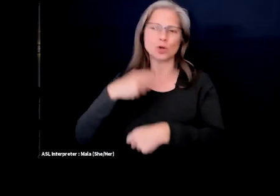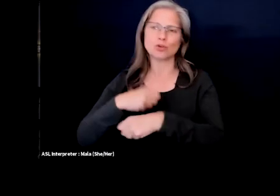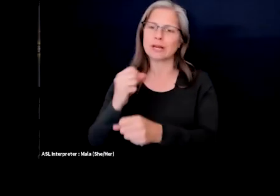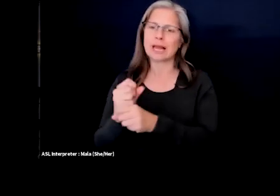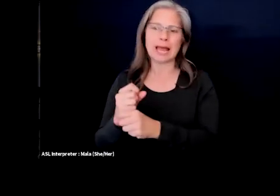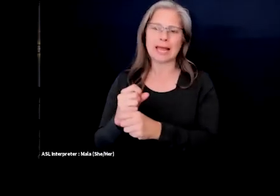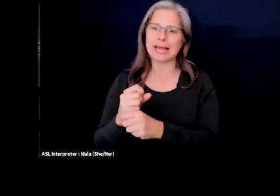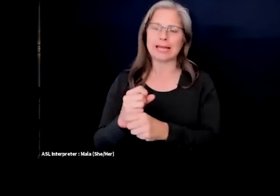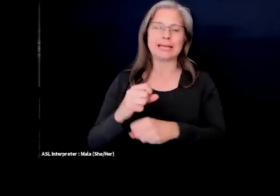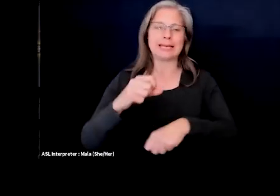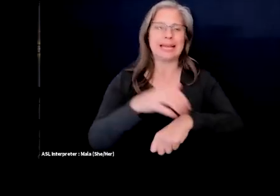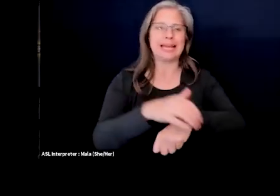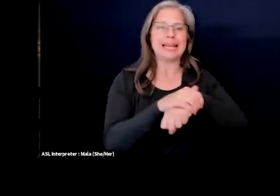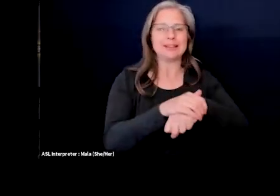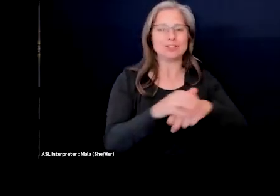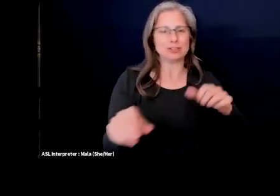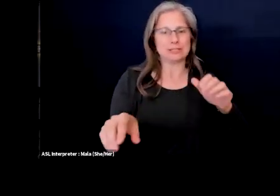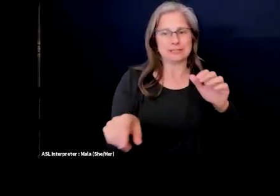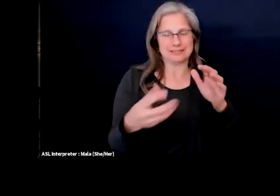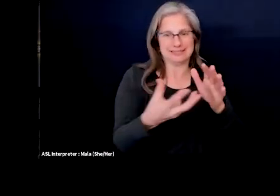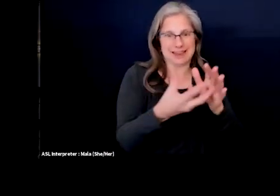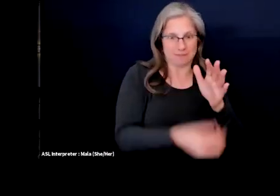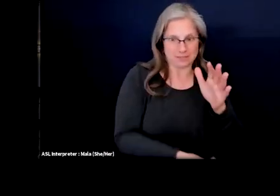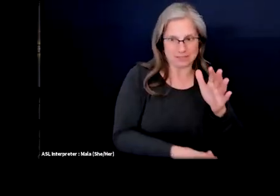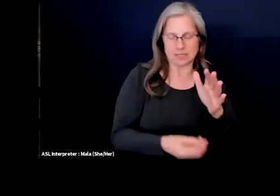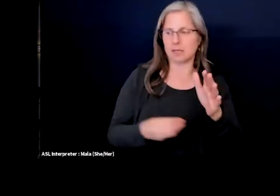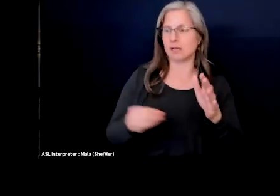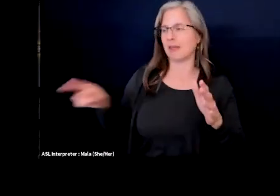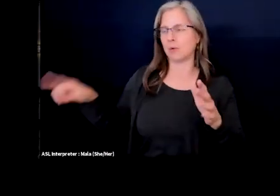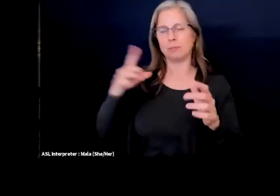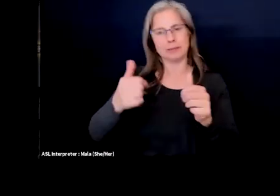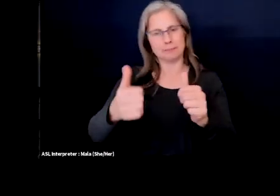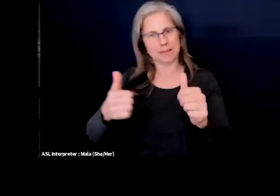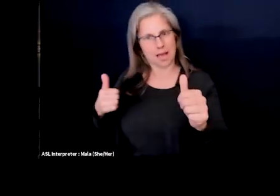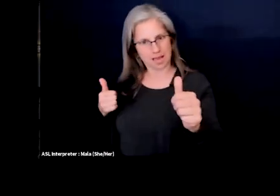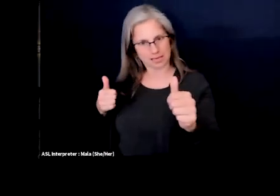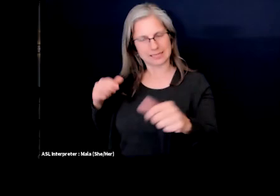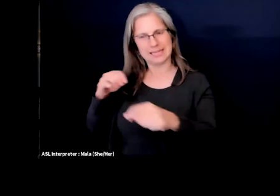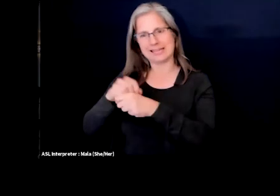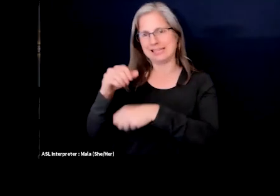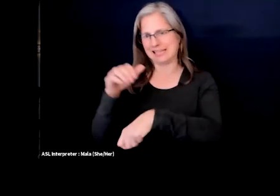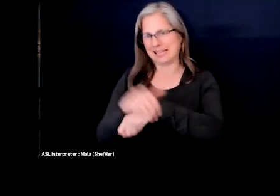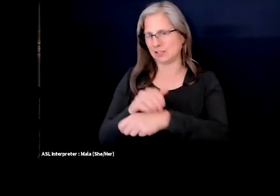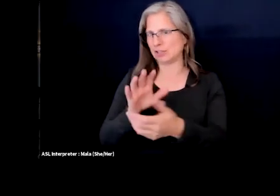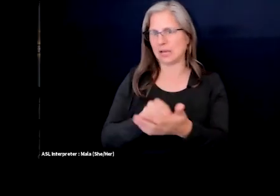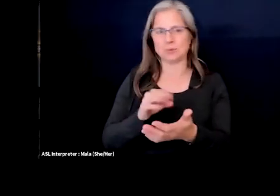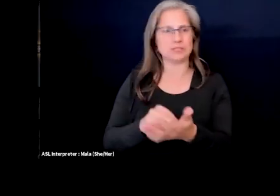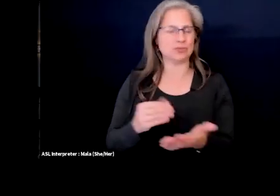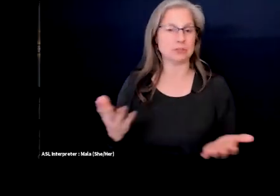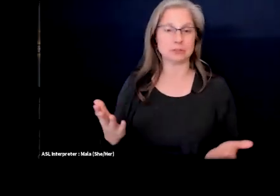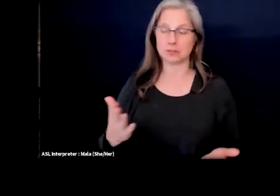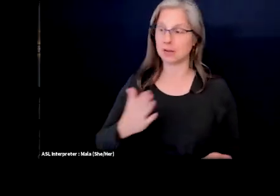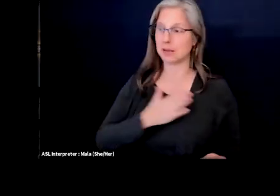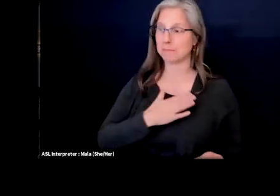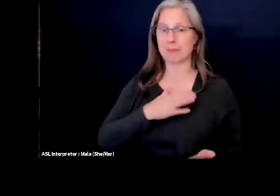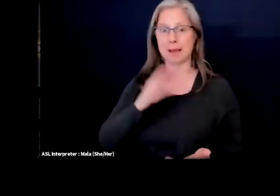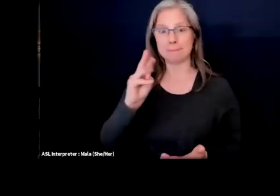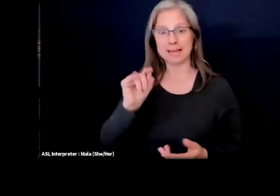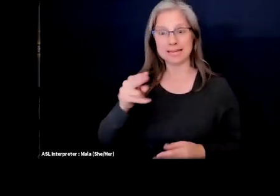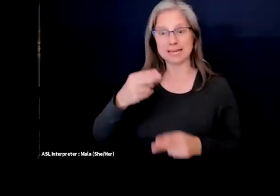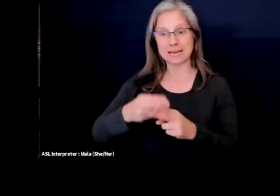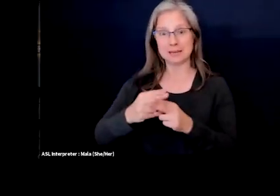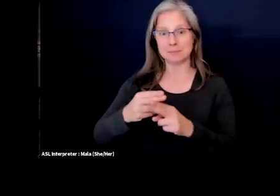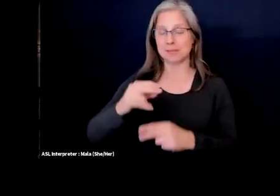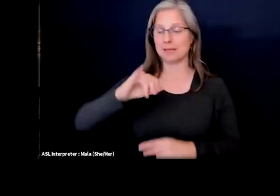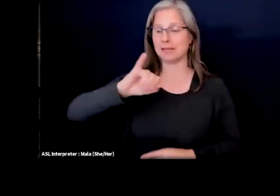English deficit and will put them behind in their English acquisition. My maiden name was